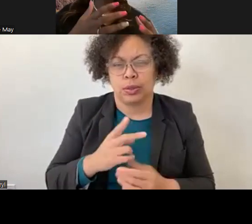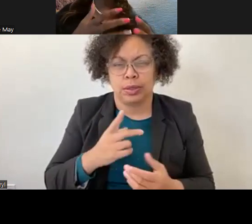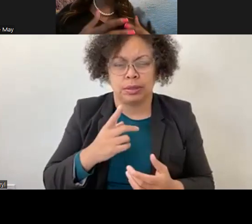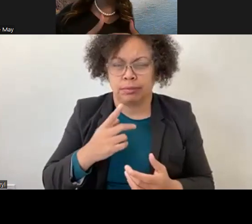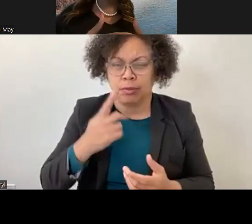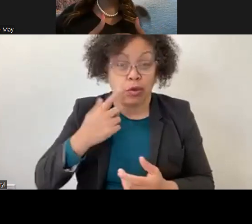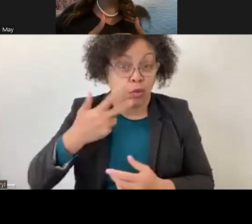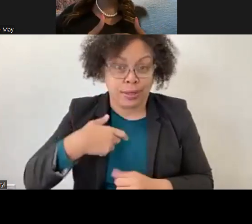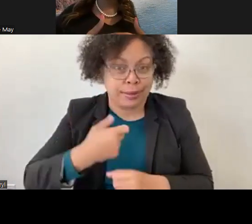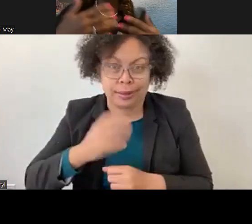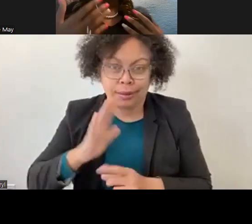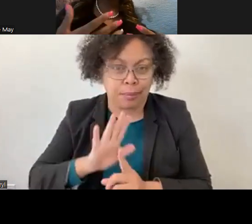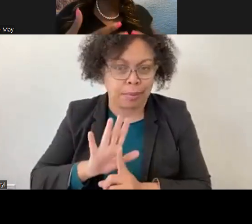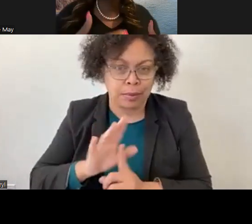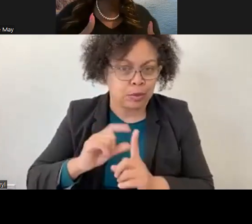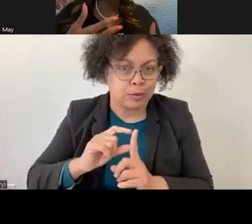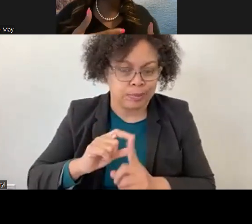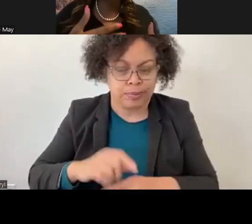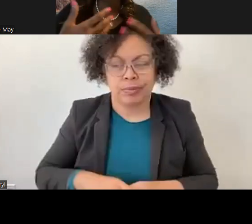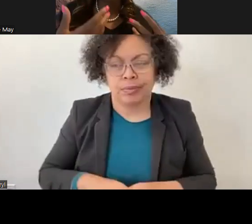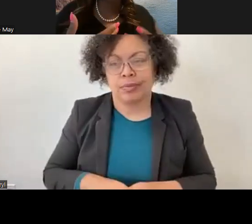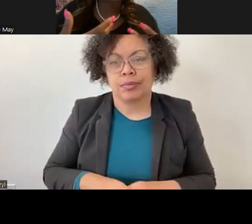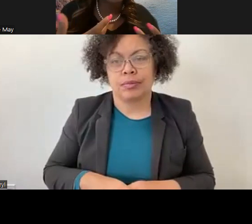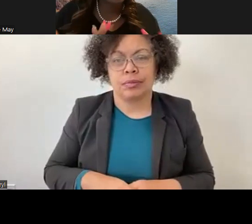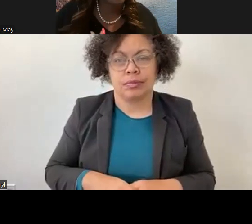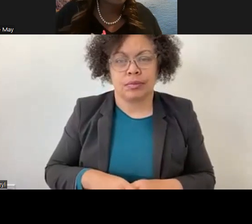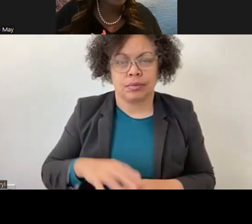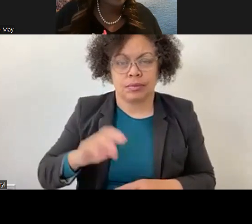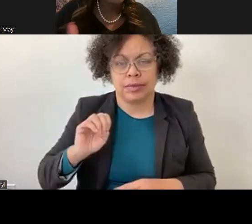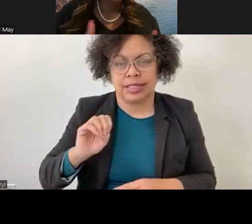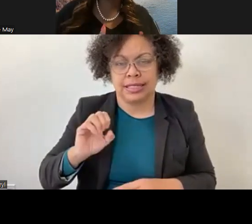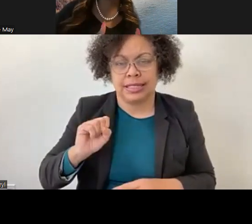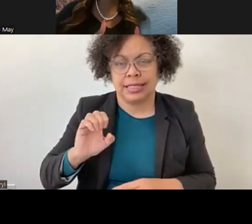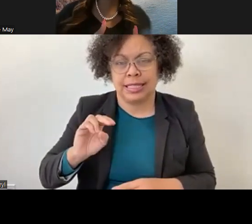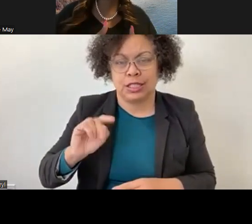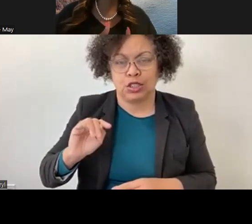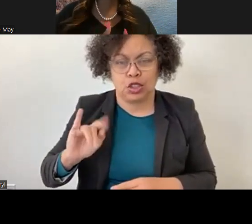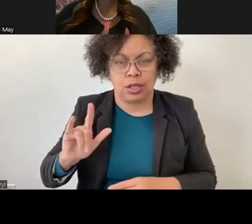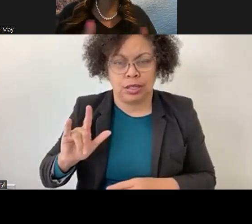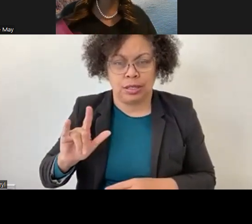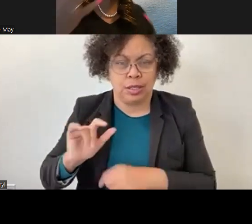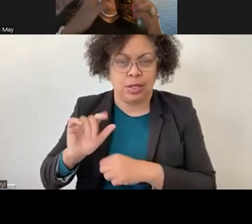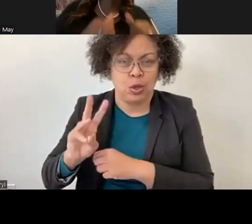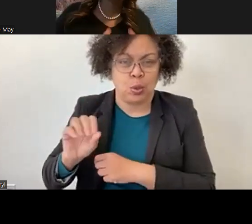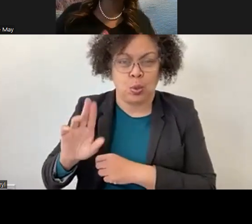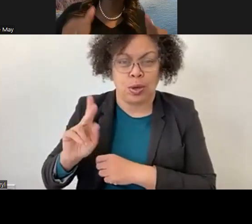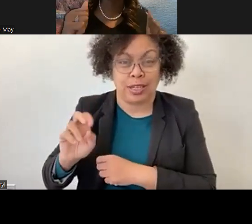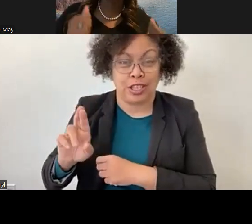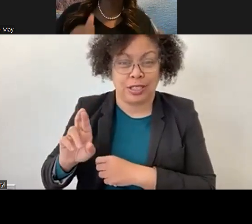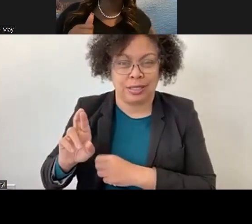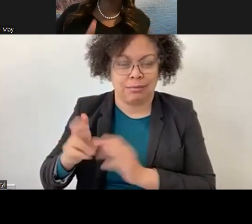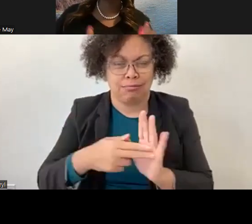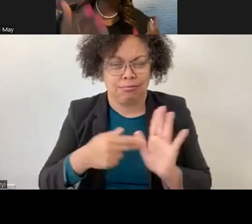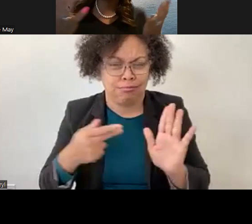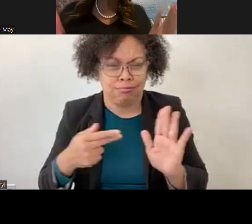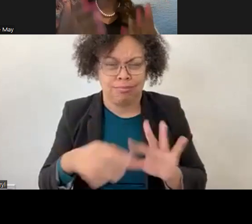years in various ways, the term essential worker. And to have been labeled an